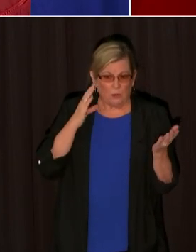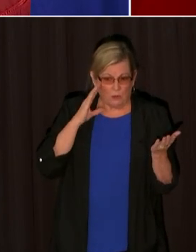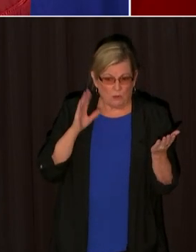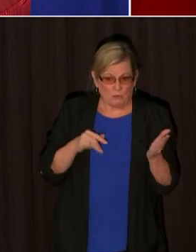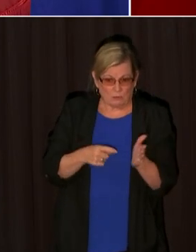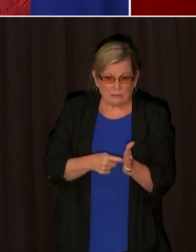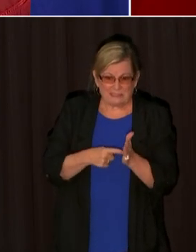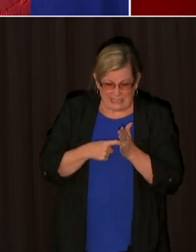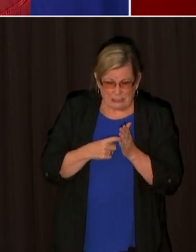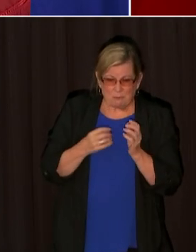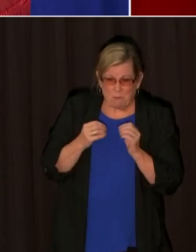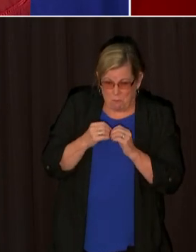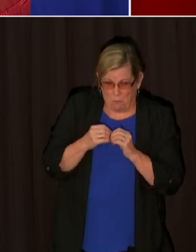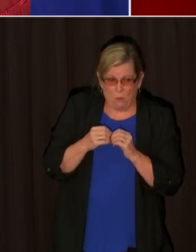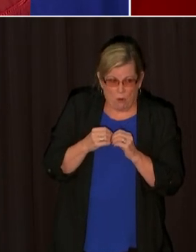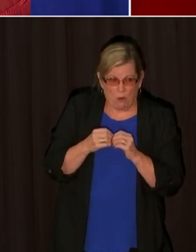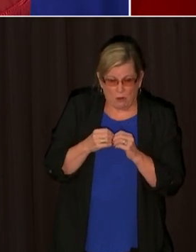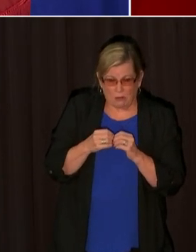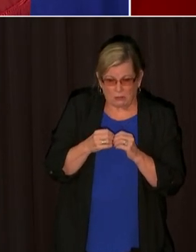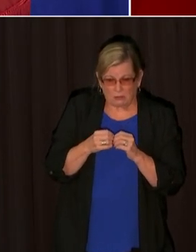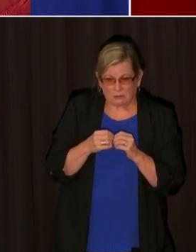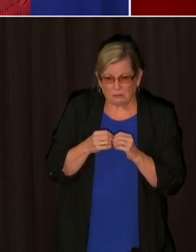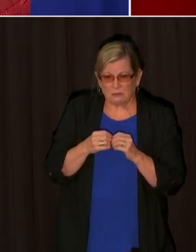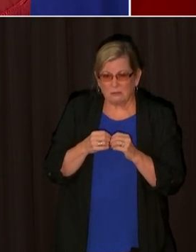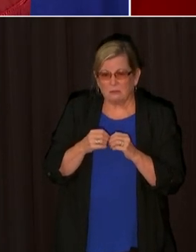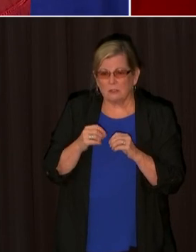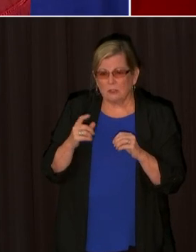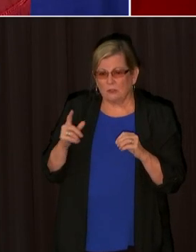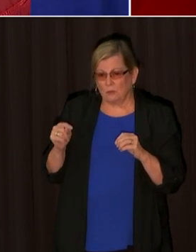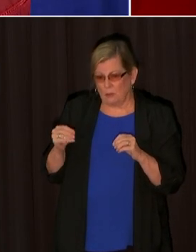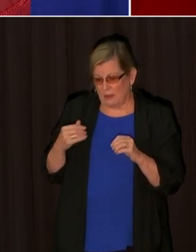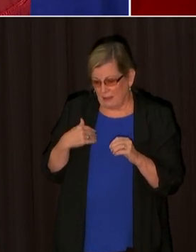bring our kids back and to help them